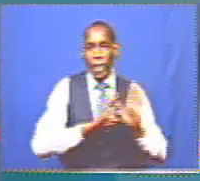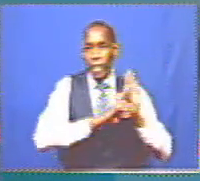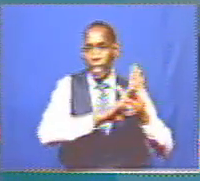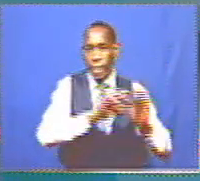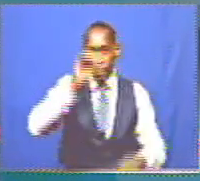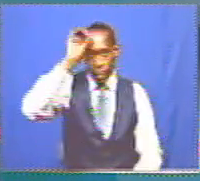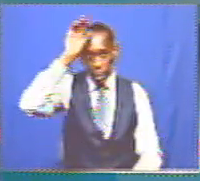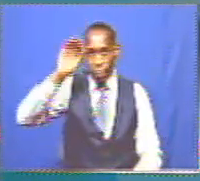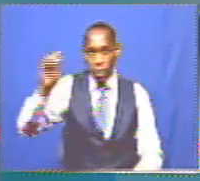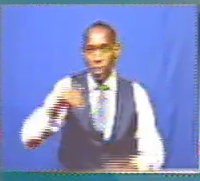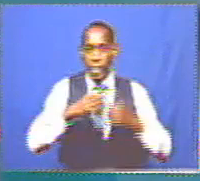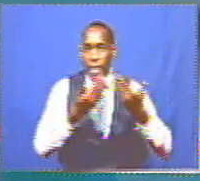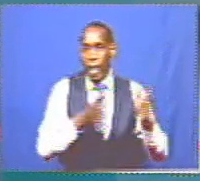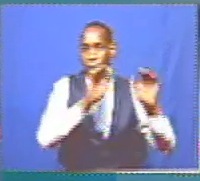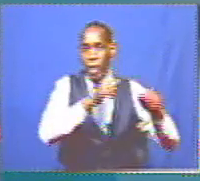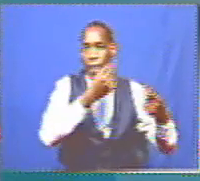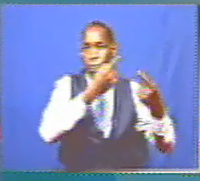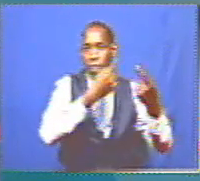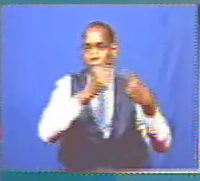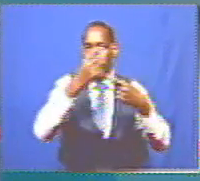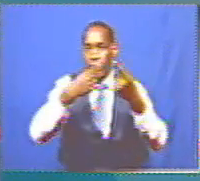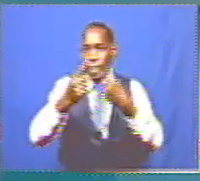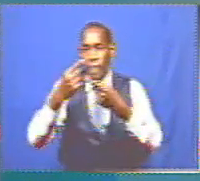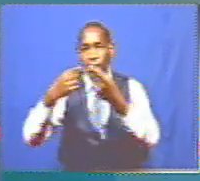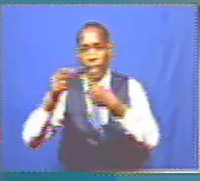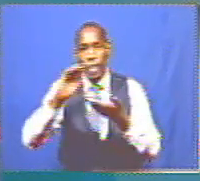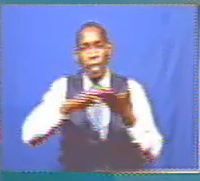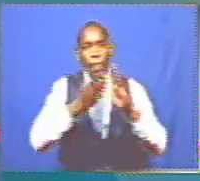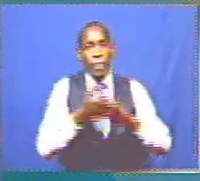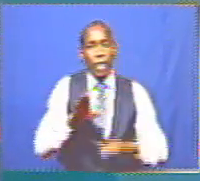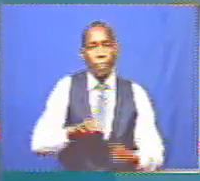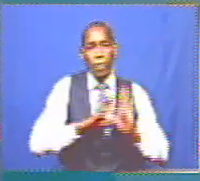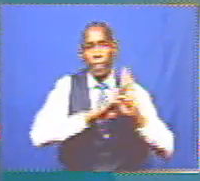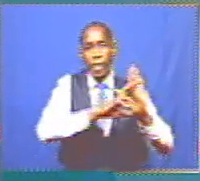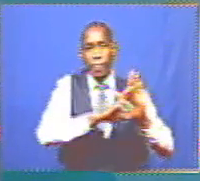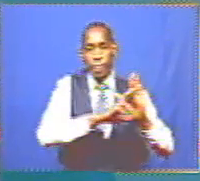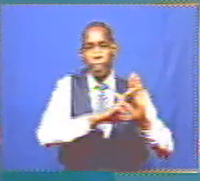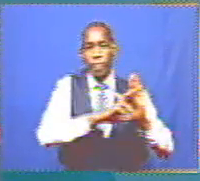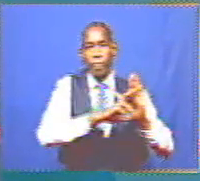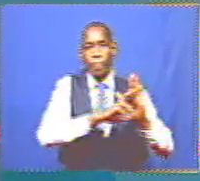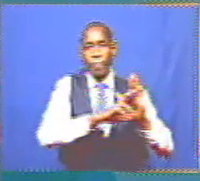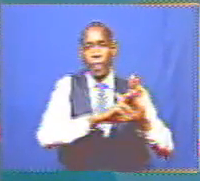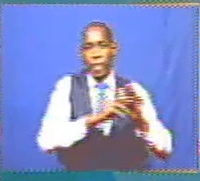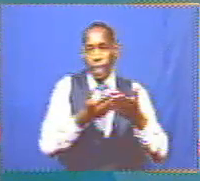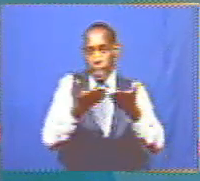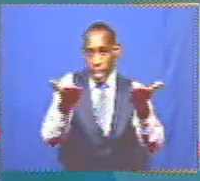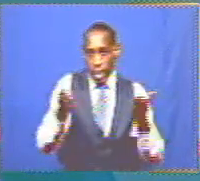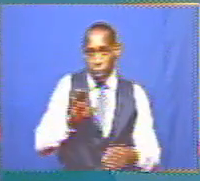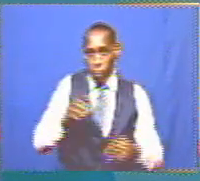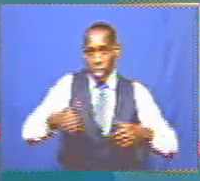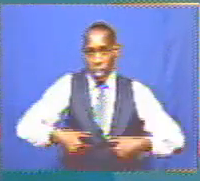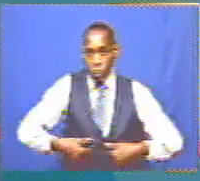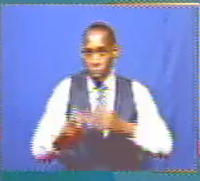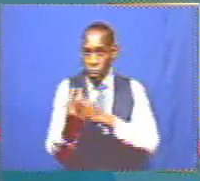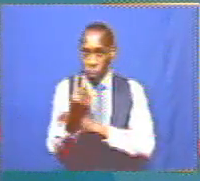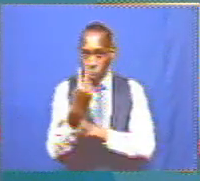how are you able to conquer everything, to rise up and become the woman rep? Maybe there's a woman, a young woman watching out there and they